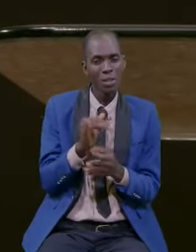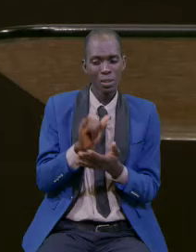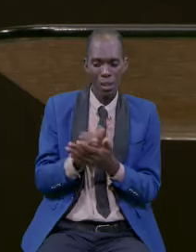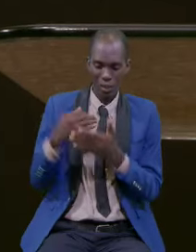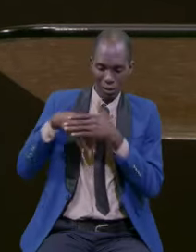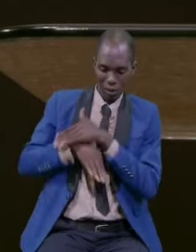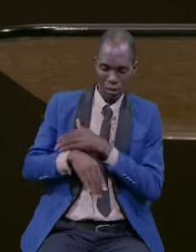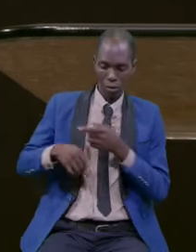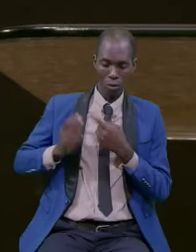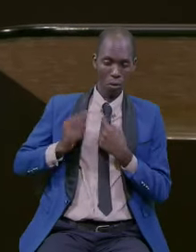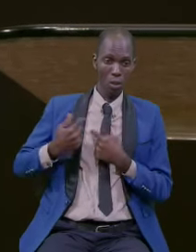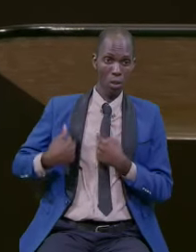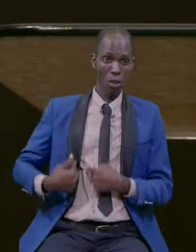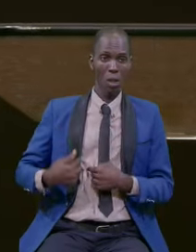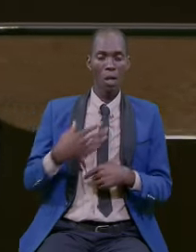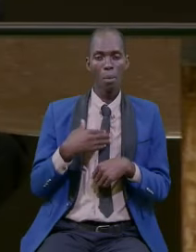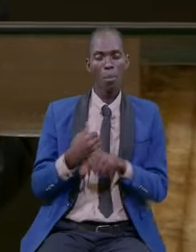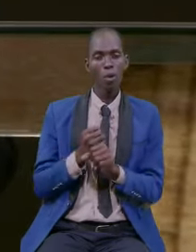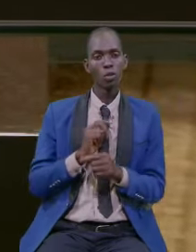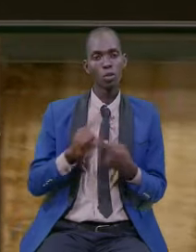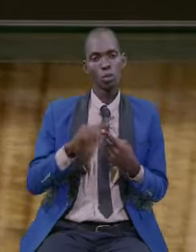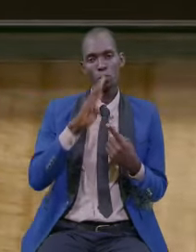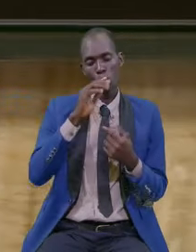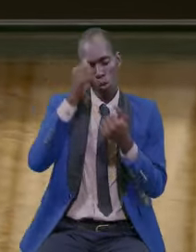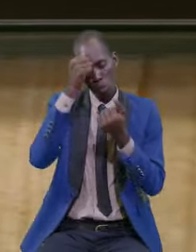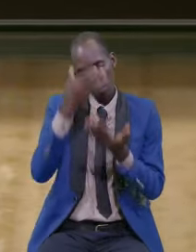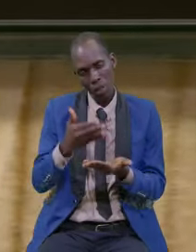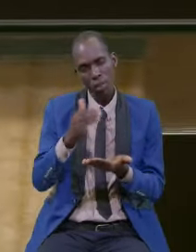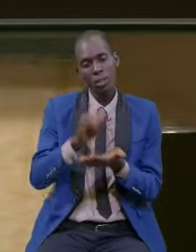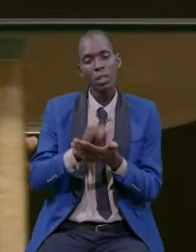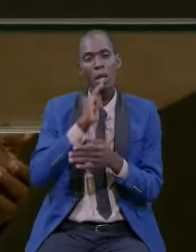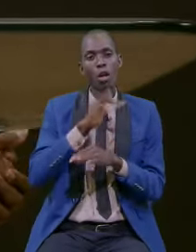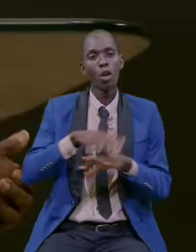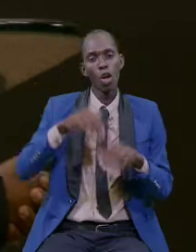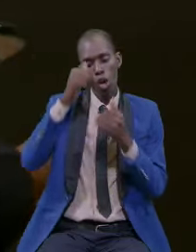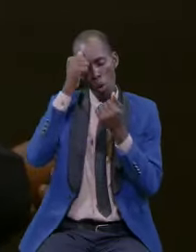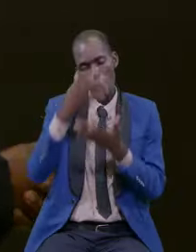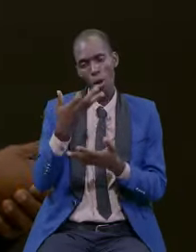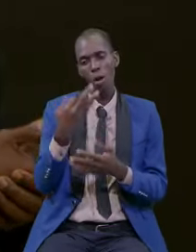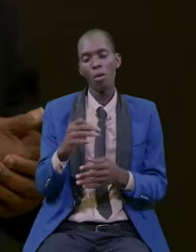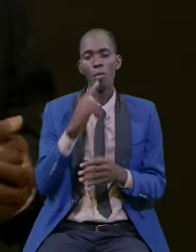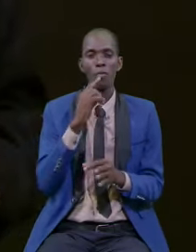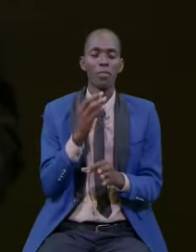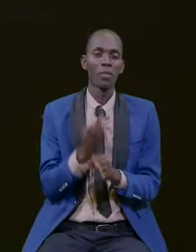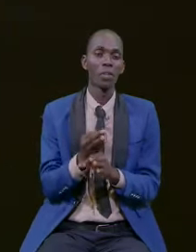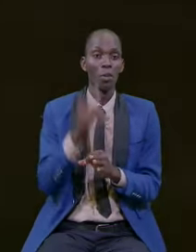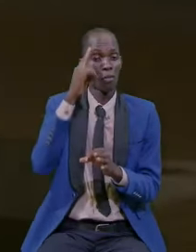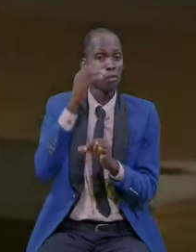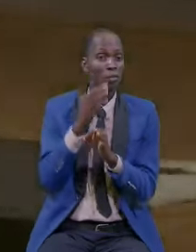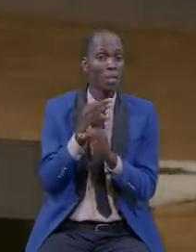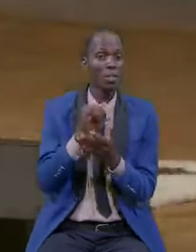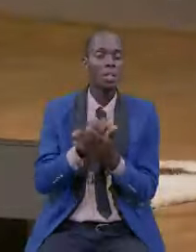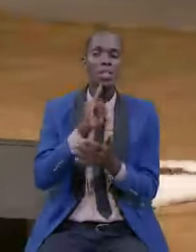The obedience of faith, that's the proof. We have living faith,